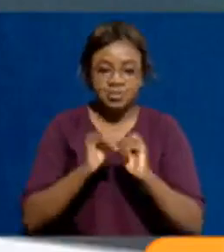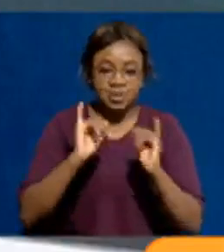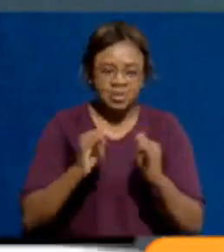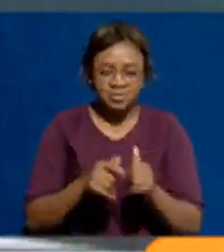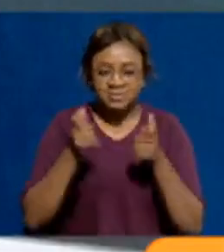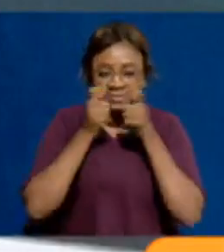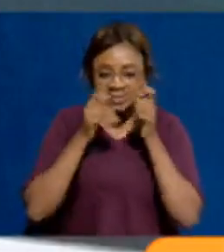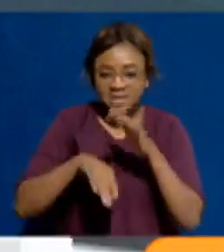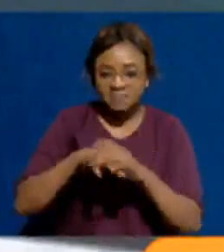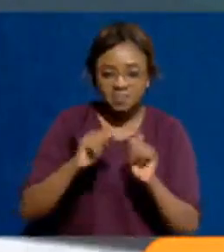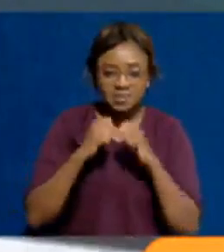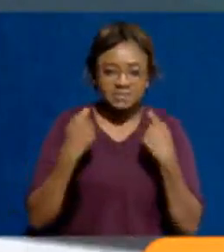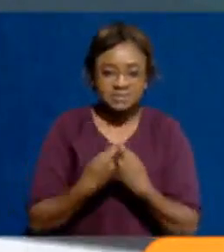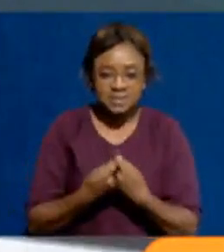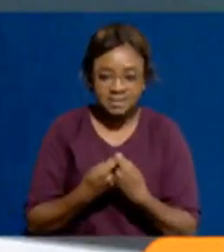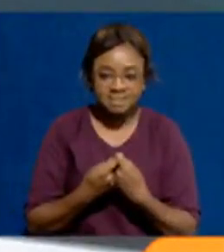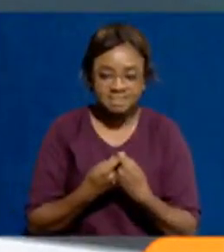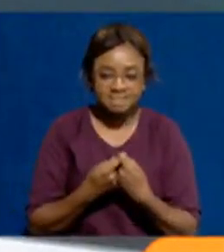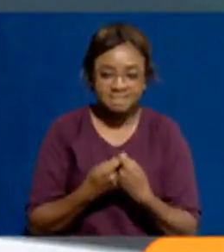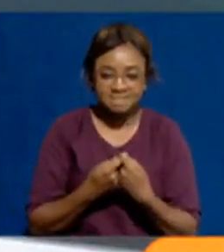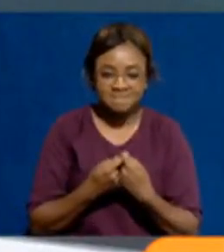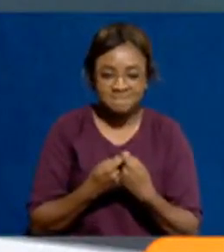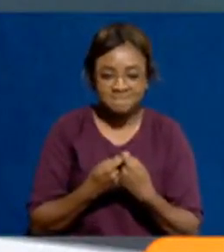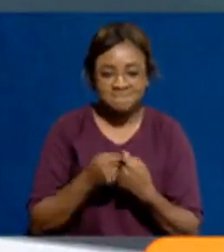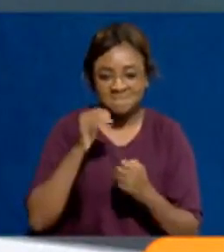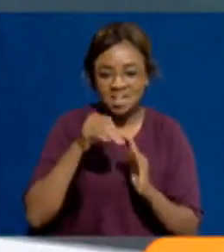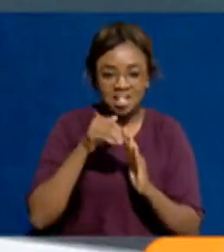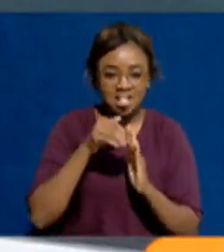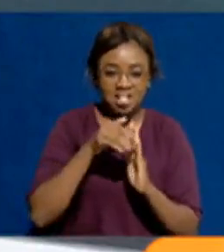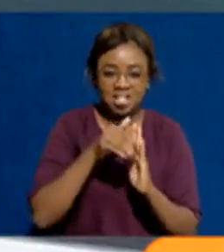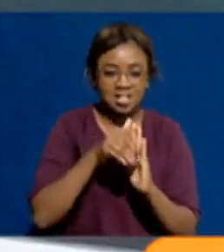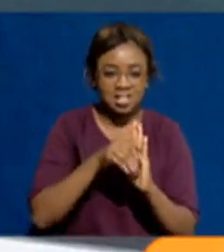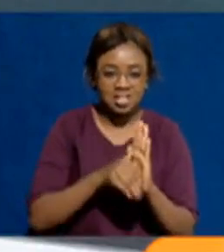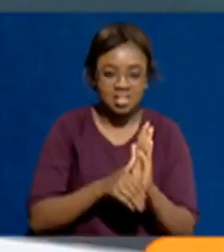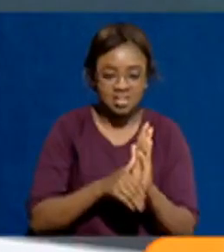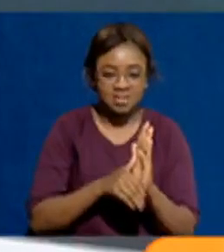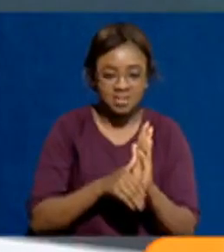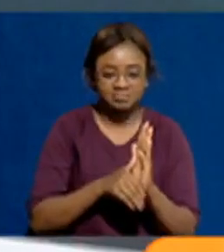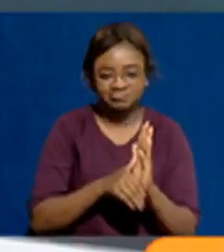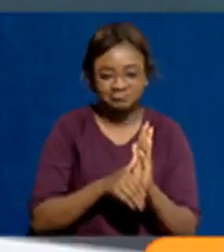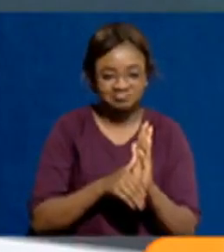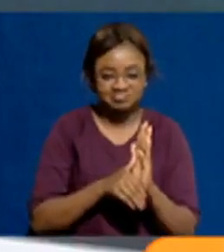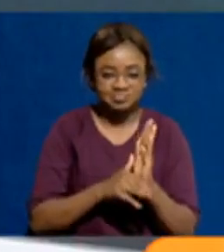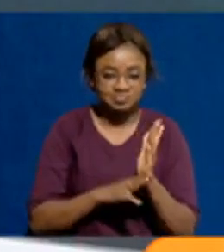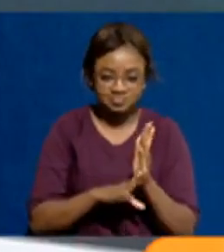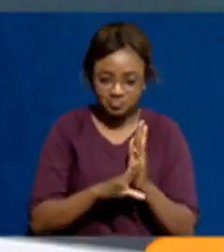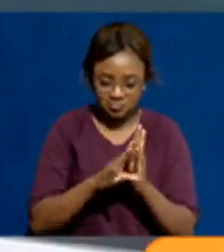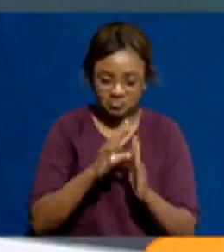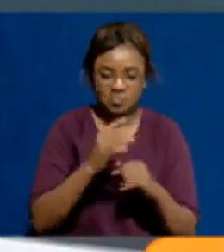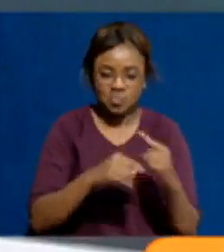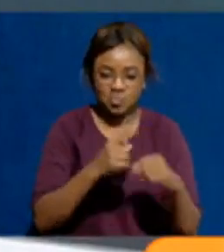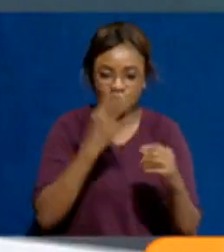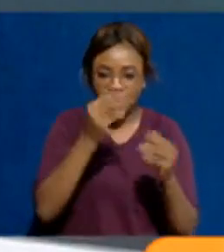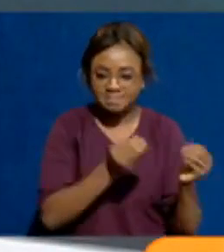Tusker FC's steady climb in the FKF Premier League continued as they edged out Police FC 1-0 in Machakos in one of